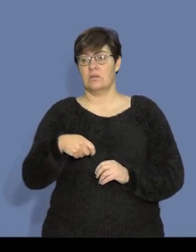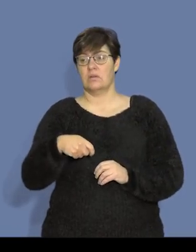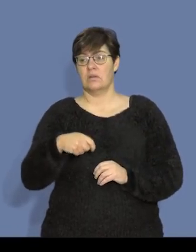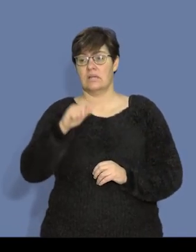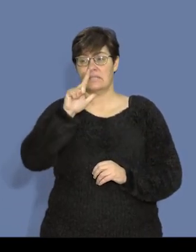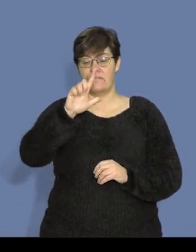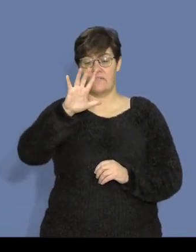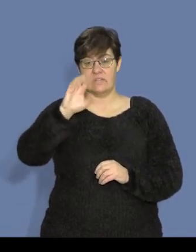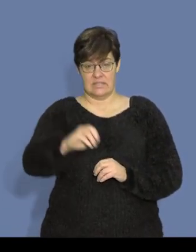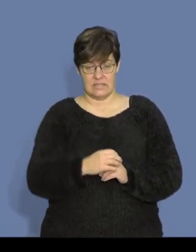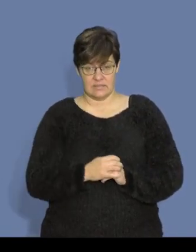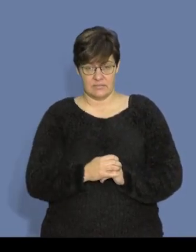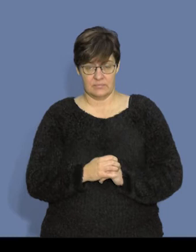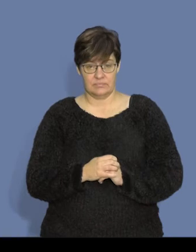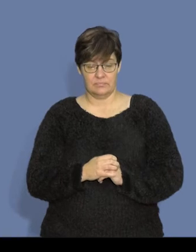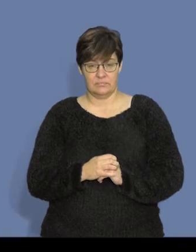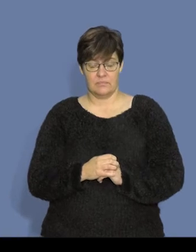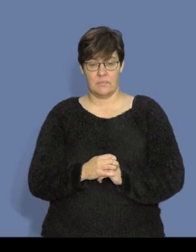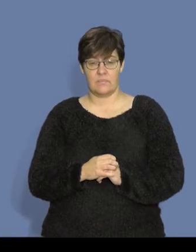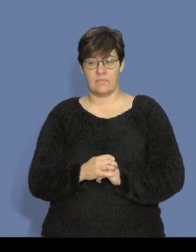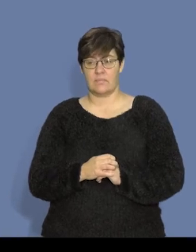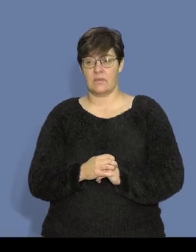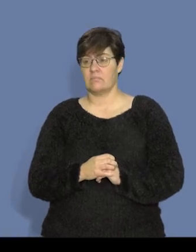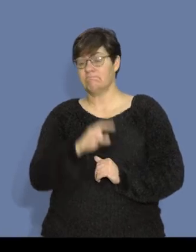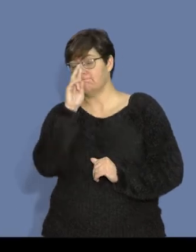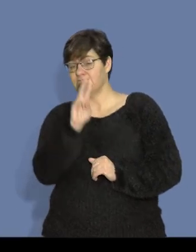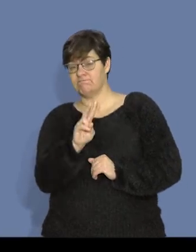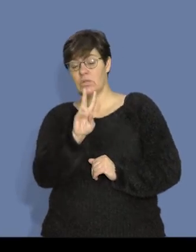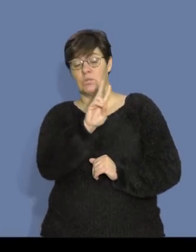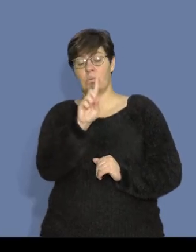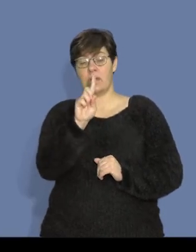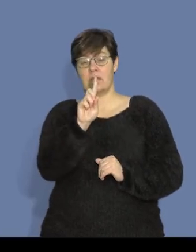21,750, right? Let's do that calculation. You can see